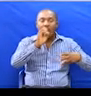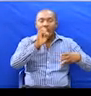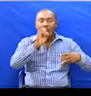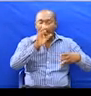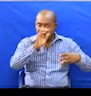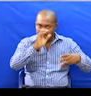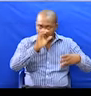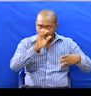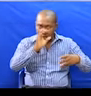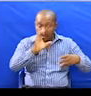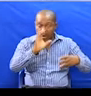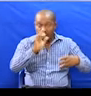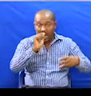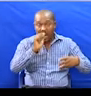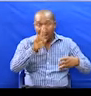and